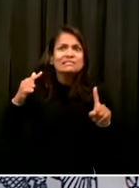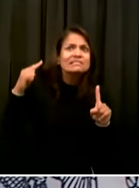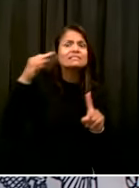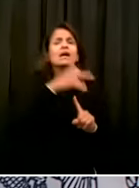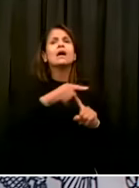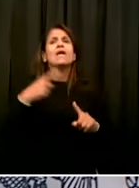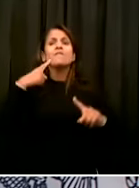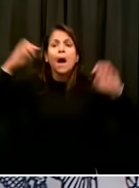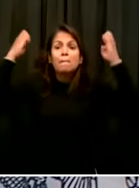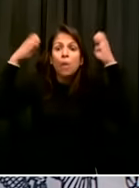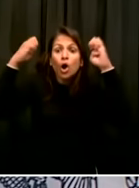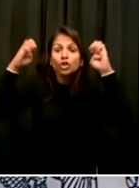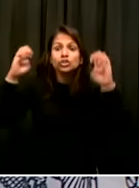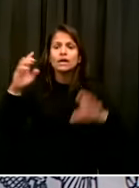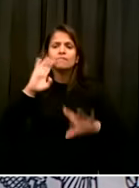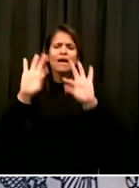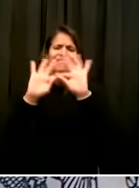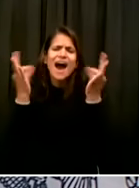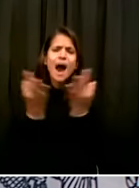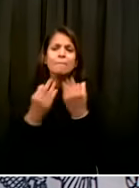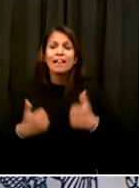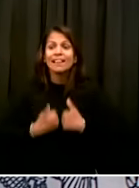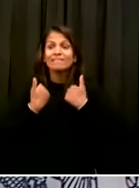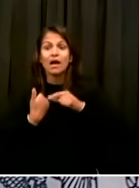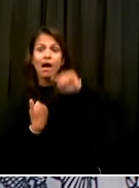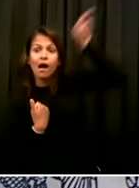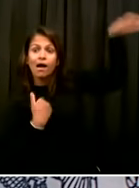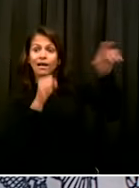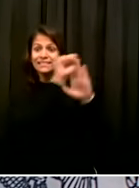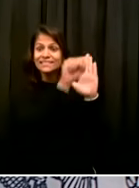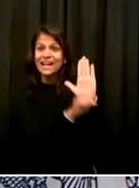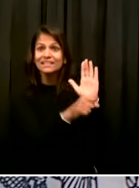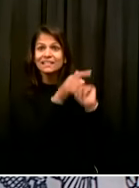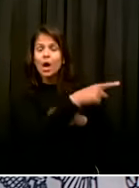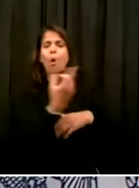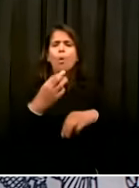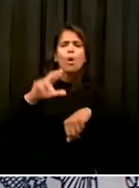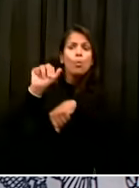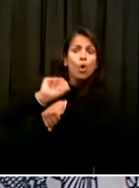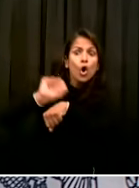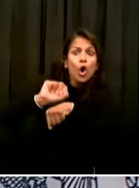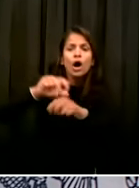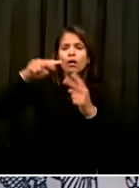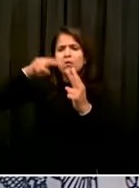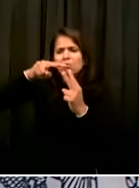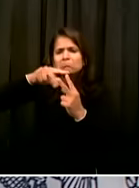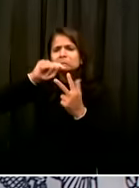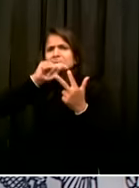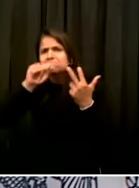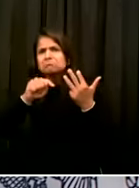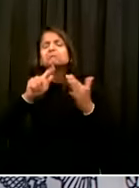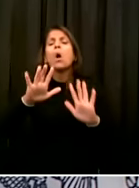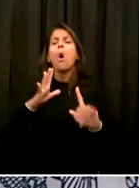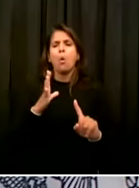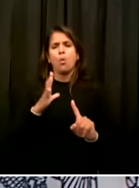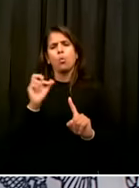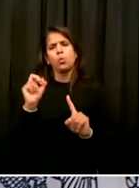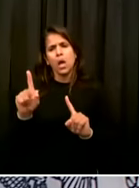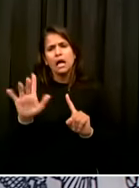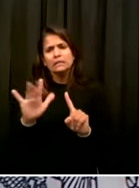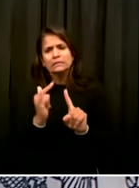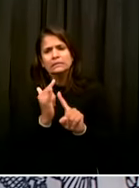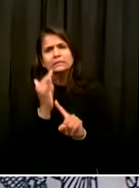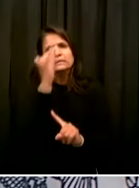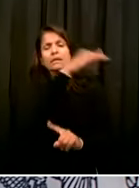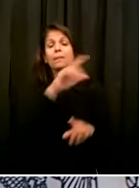for all New Yorkers' safety, because of course, if you go there, there's a chance you bring that disease back. Now, if you do go, take the